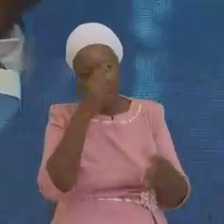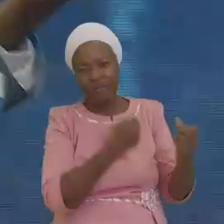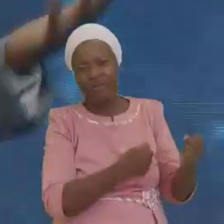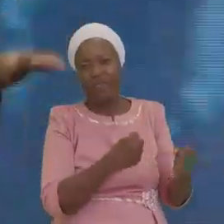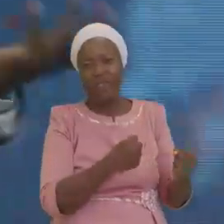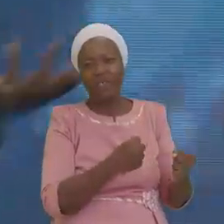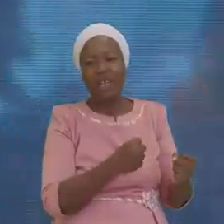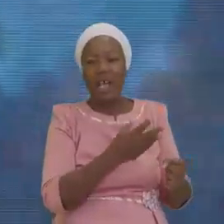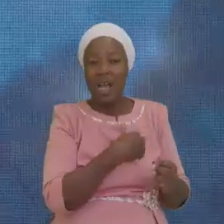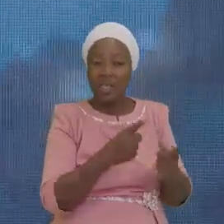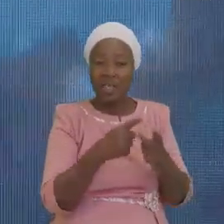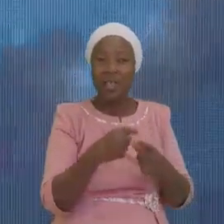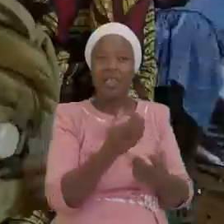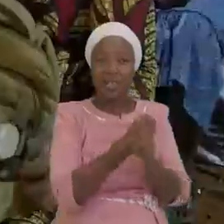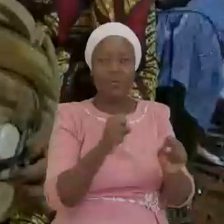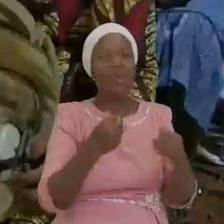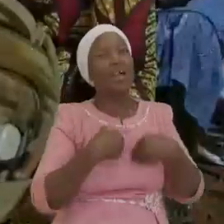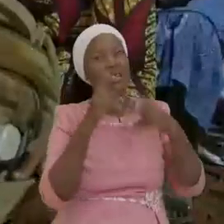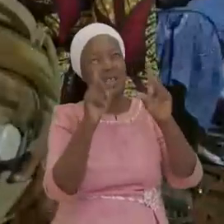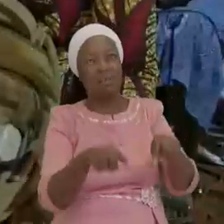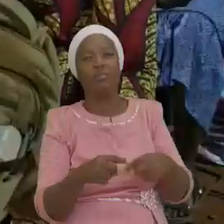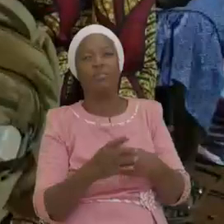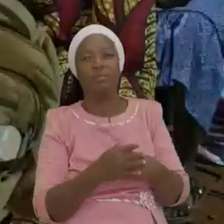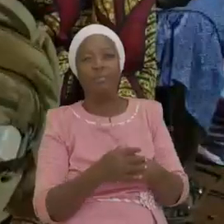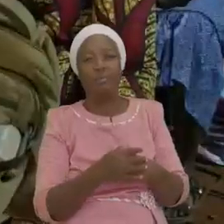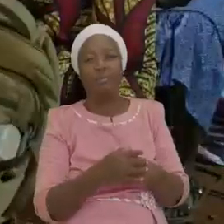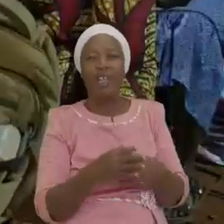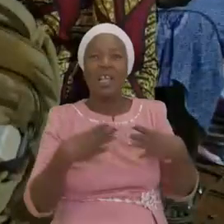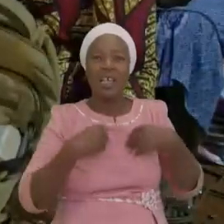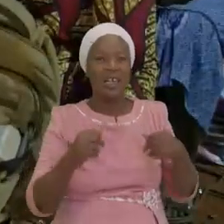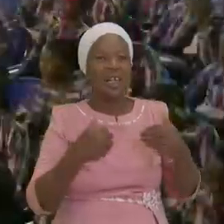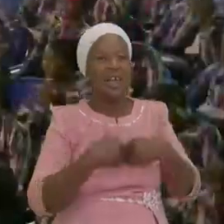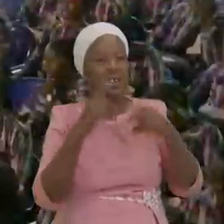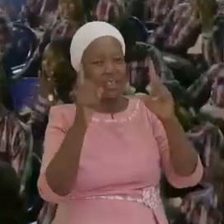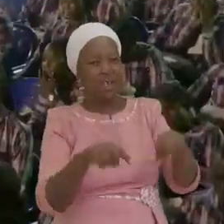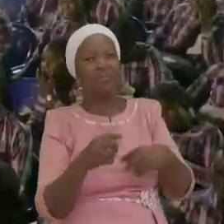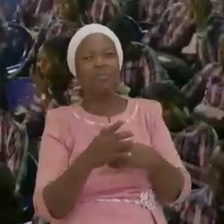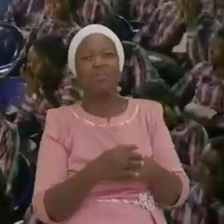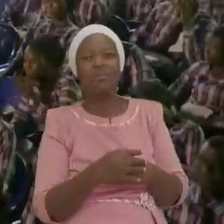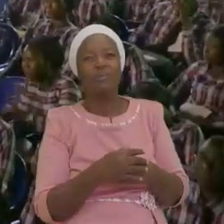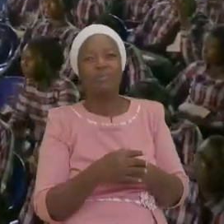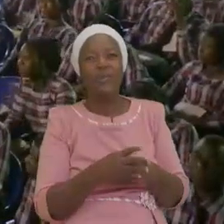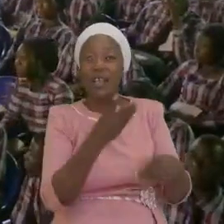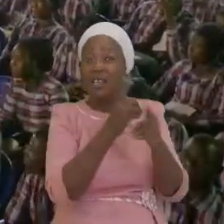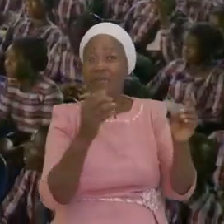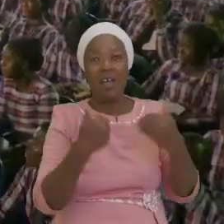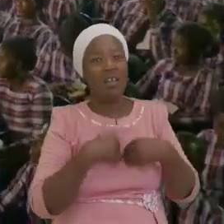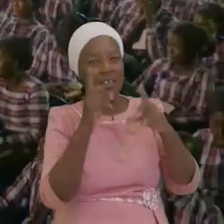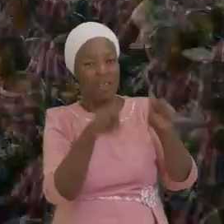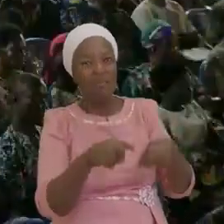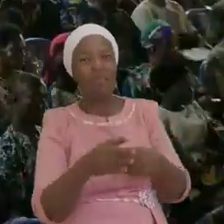And then salvation has come. Healing has come. Deliverance has